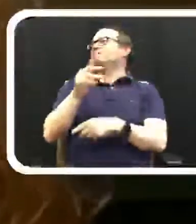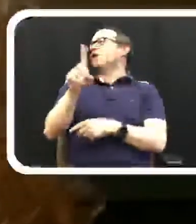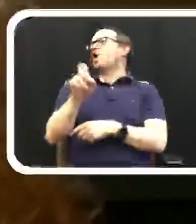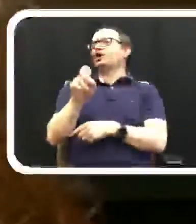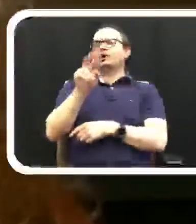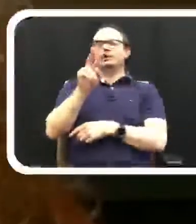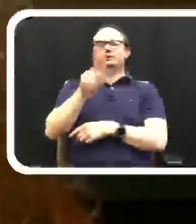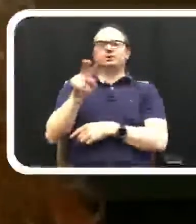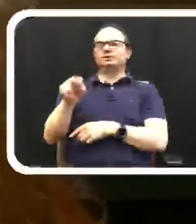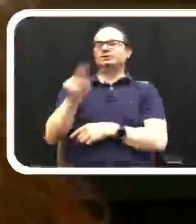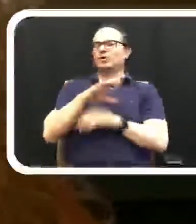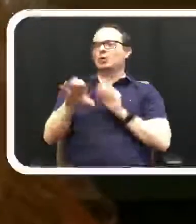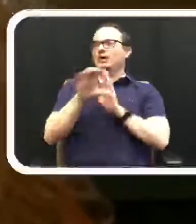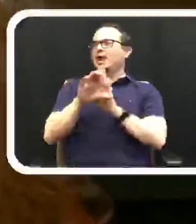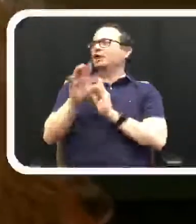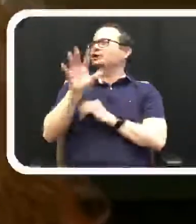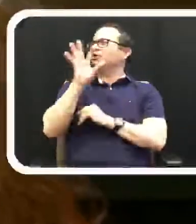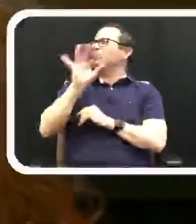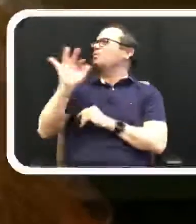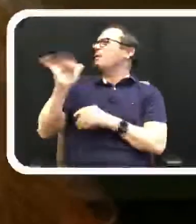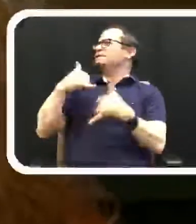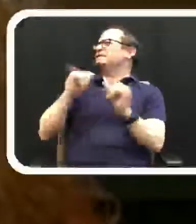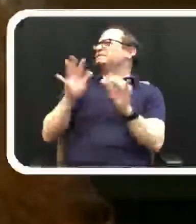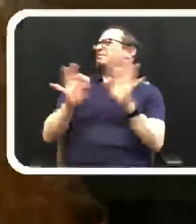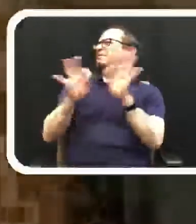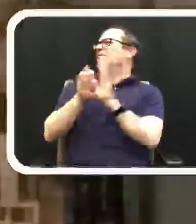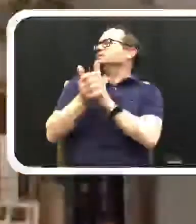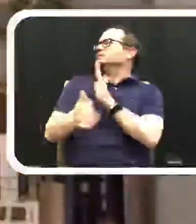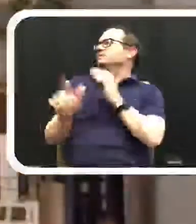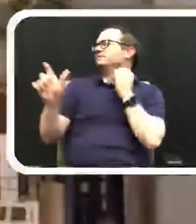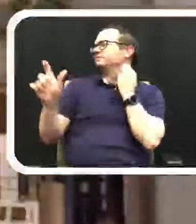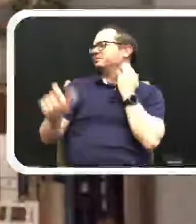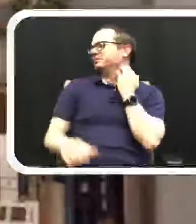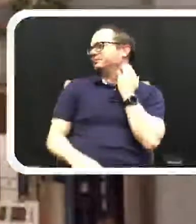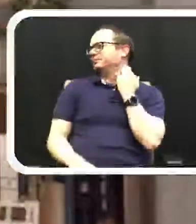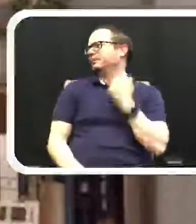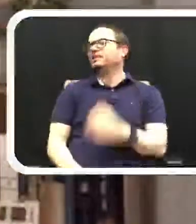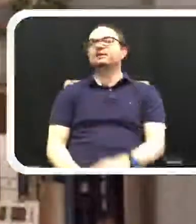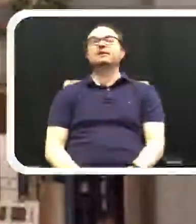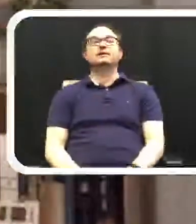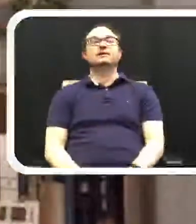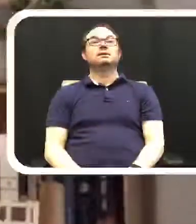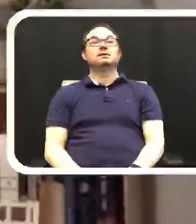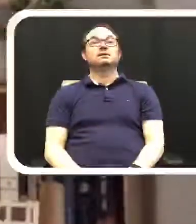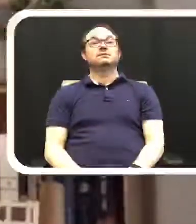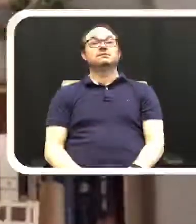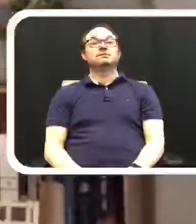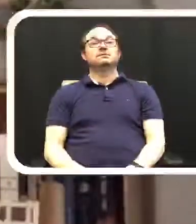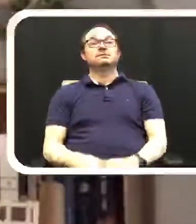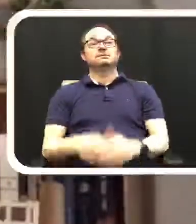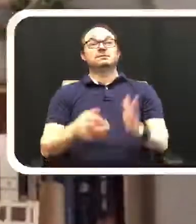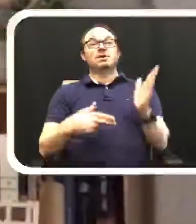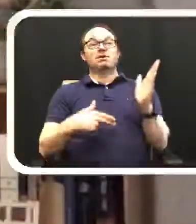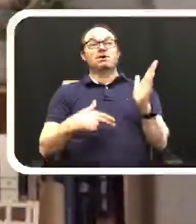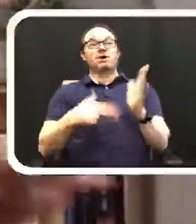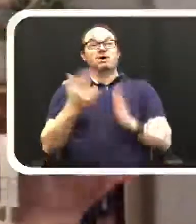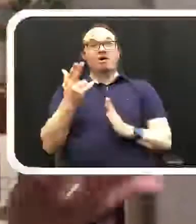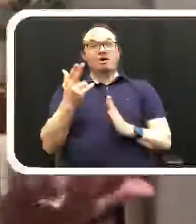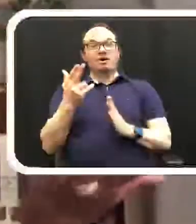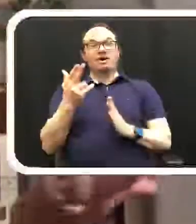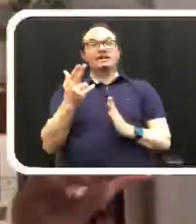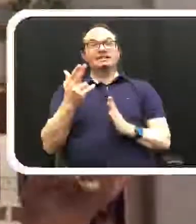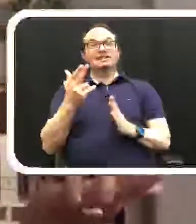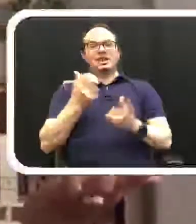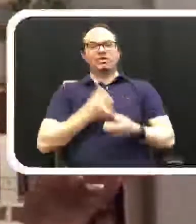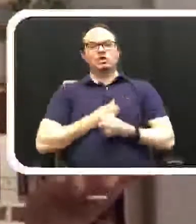122 character tweets is that an important skill? Honestly, those are those are